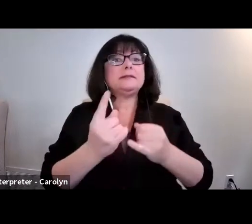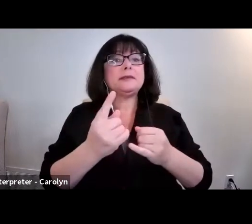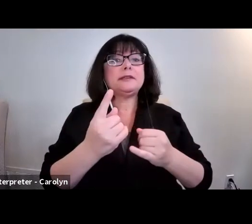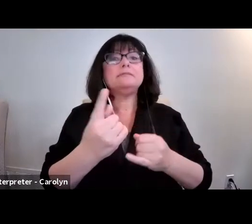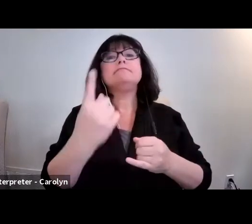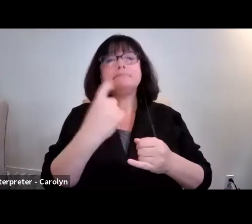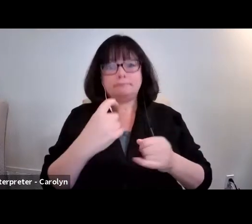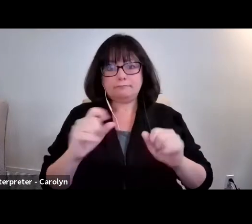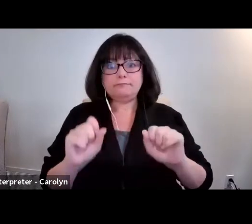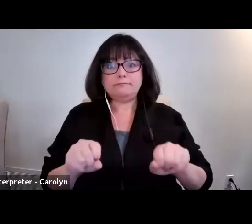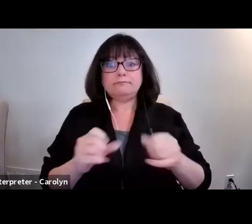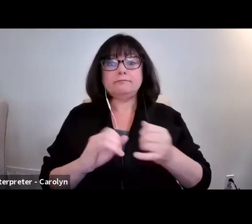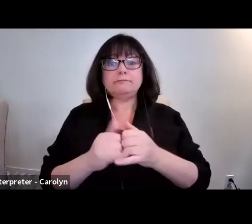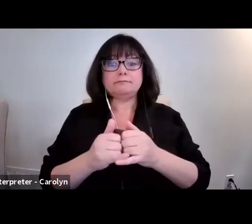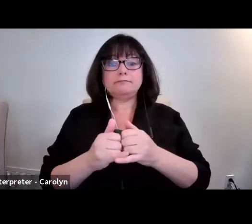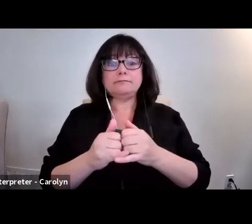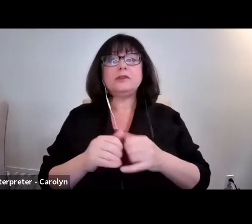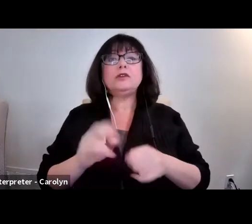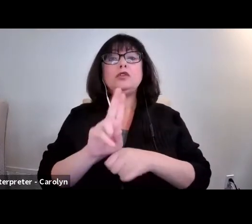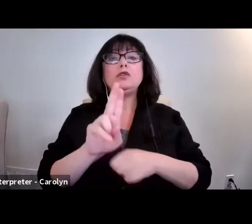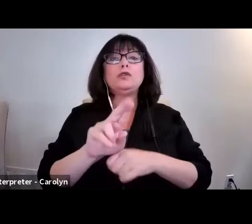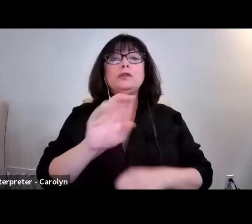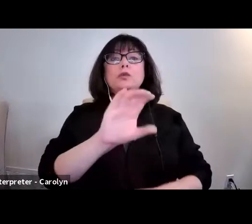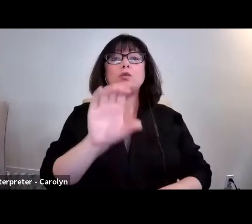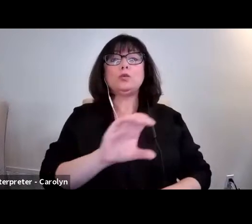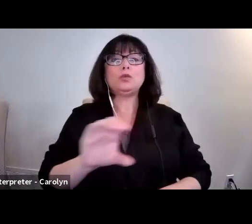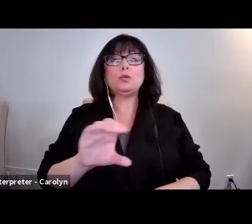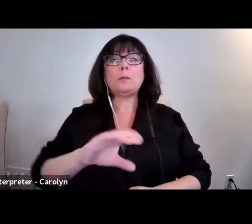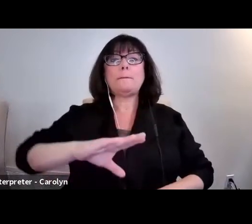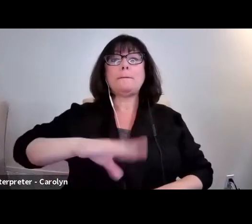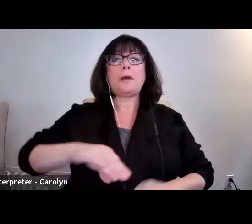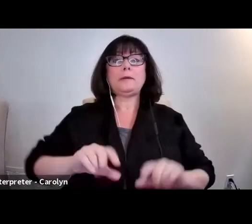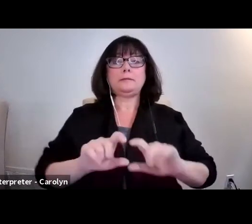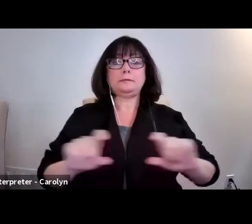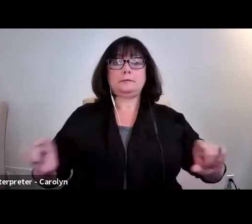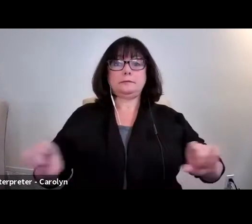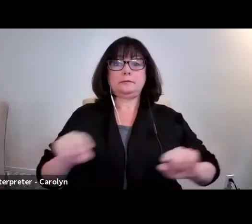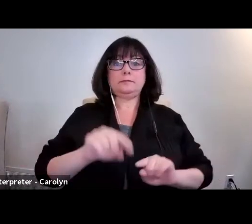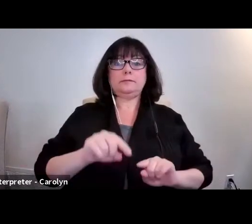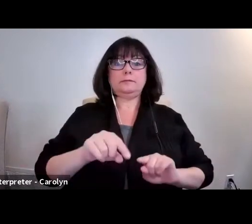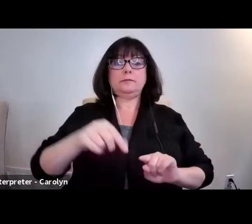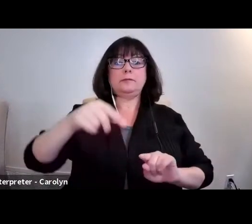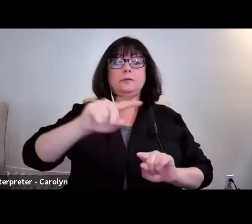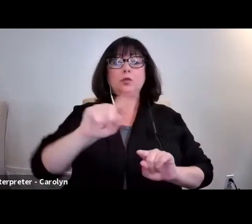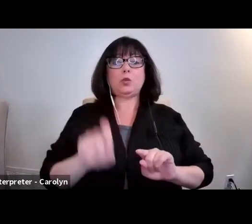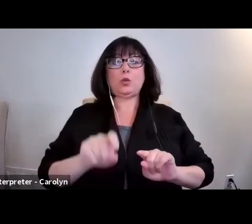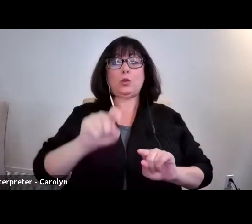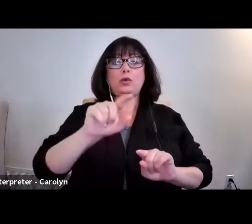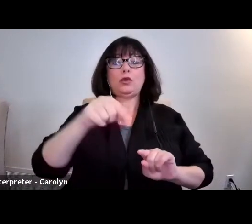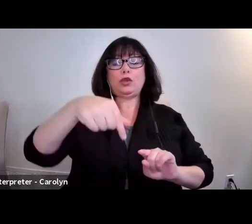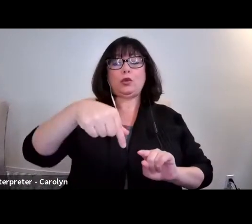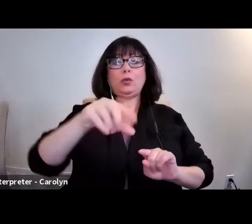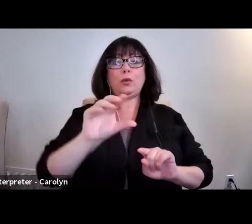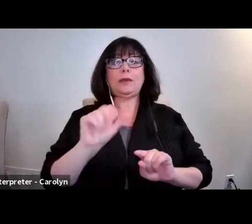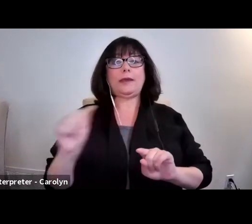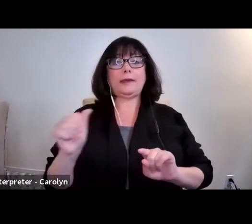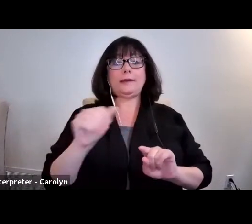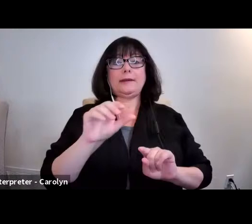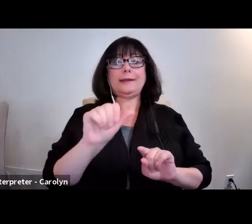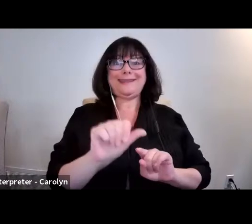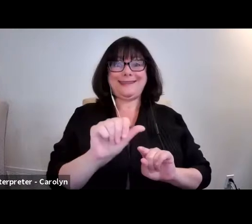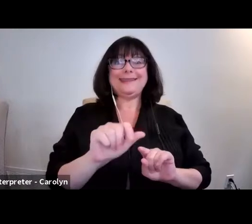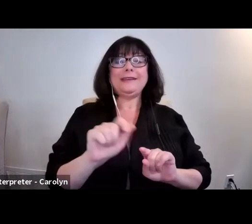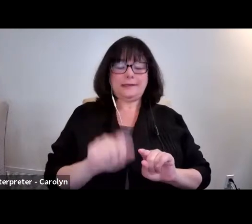the Q&A function in Zoom at the bottom of your screens. We also have a dedicated email address,